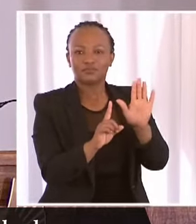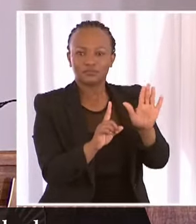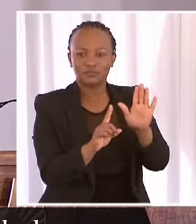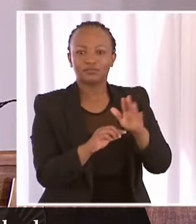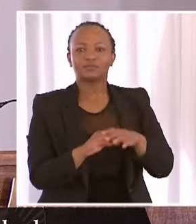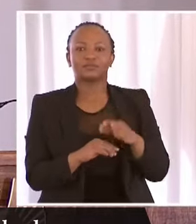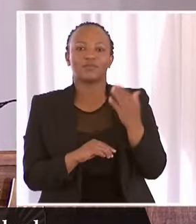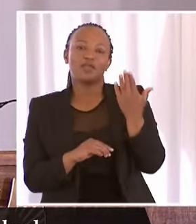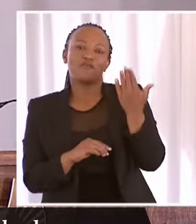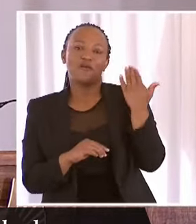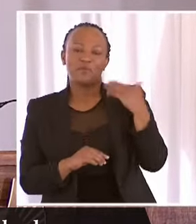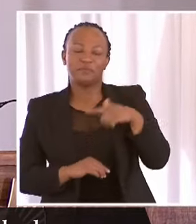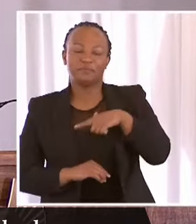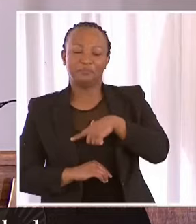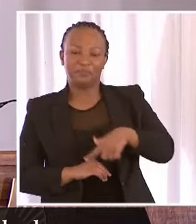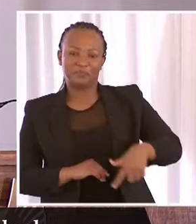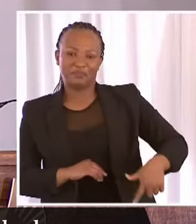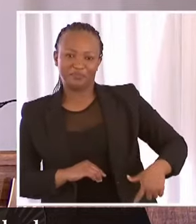former President,